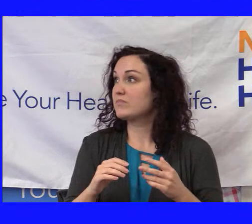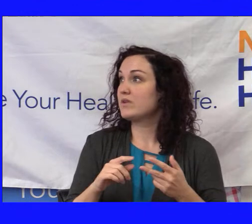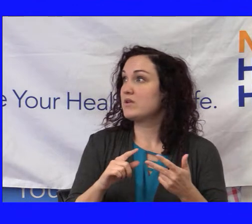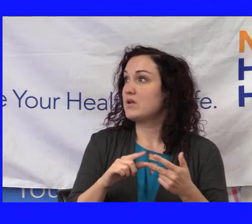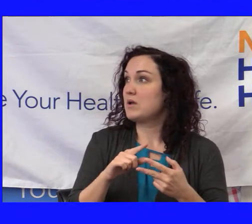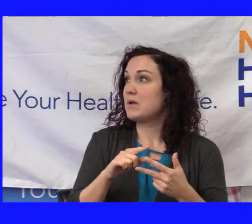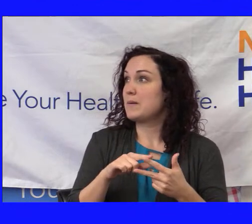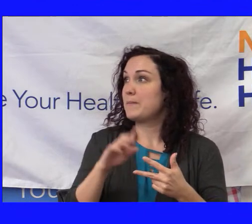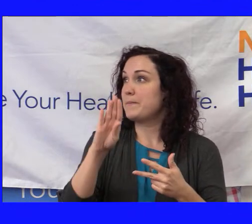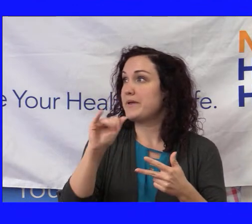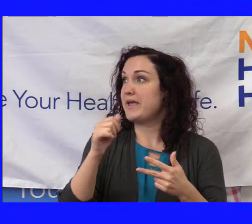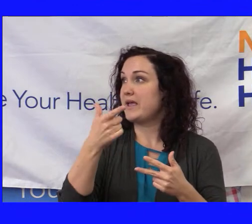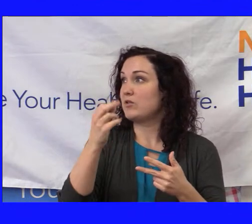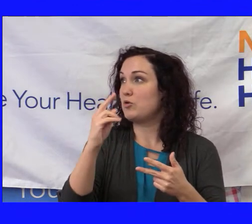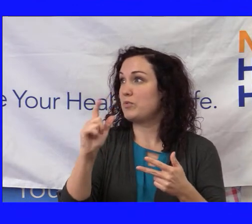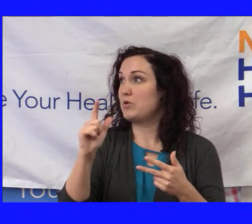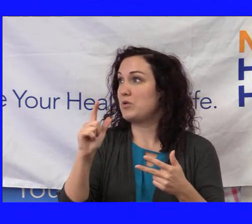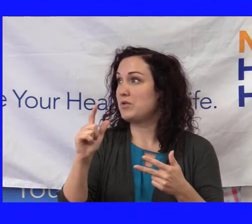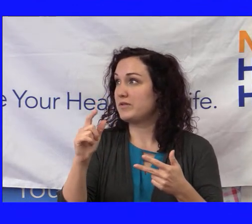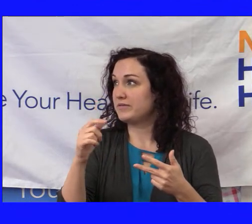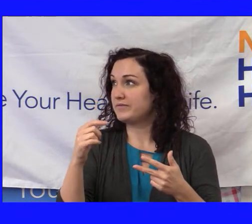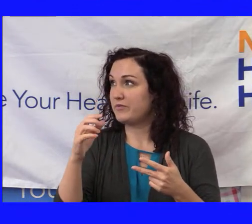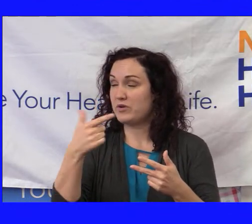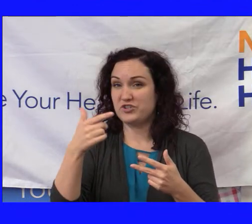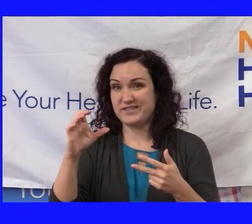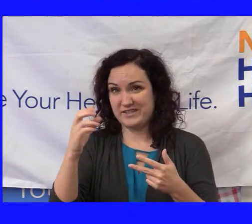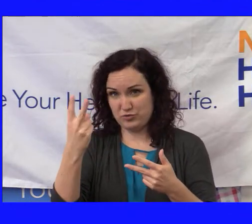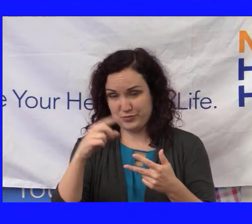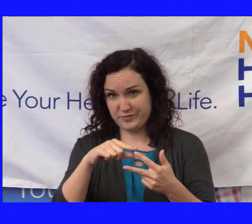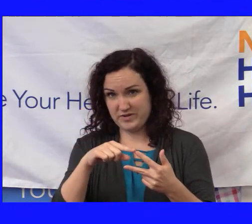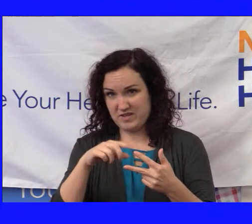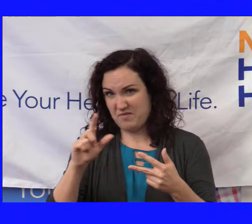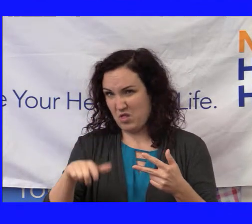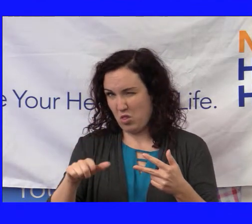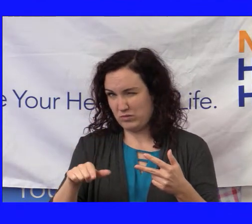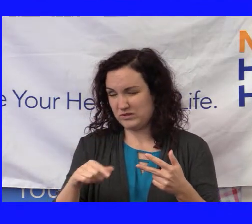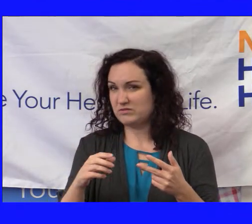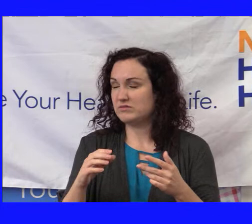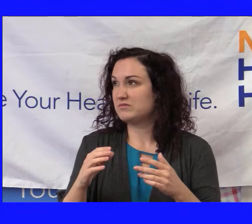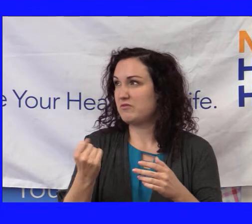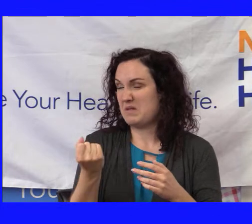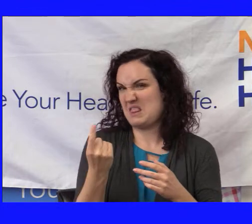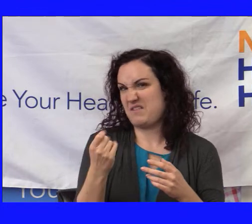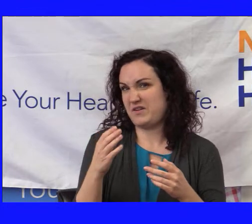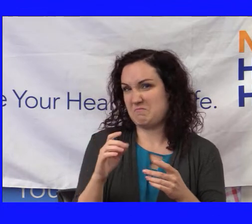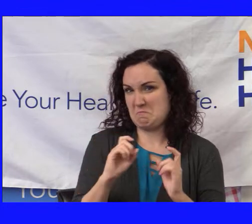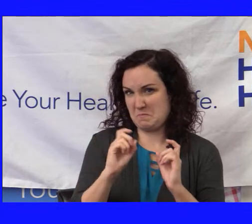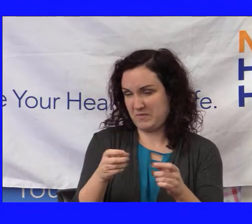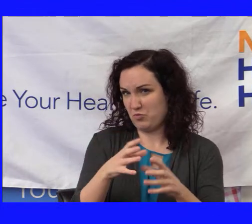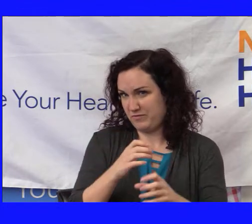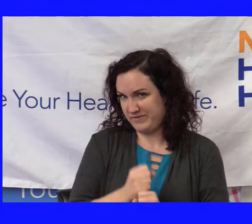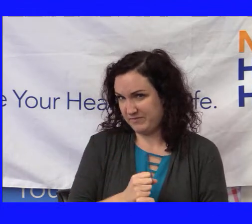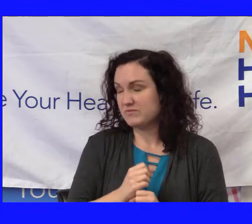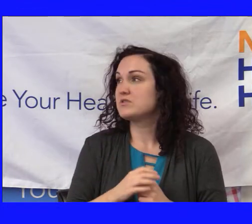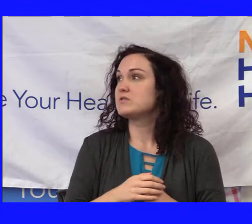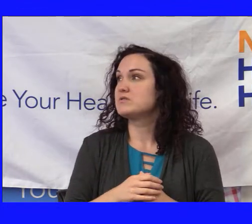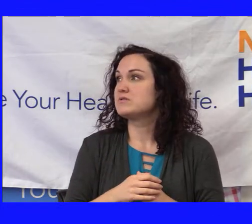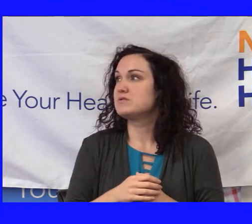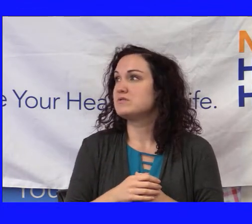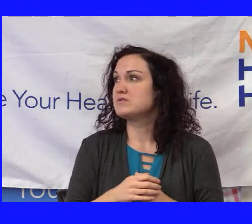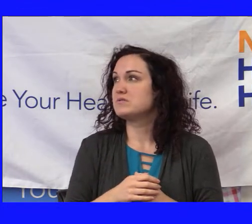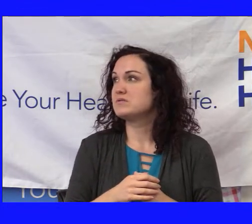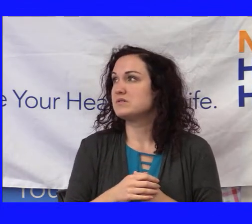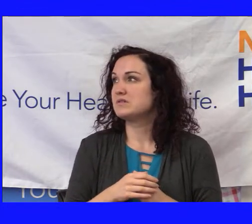BA Global for GC2. They had the lowest multiplier from 11 bids that were received. They